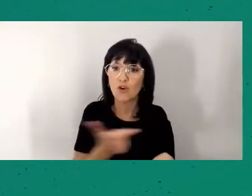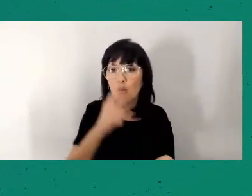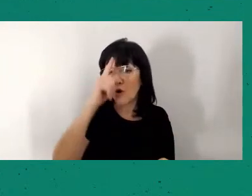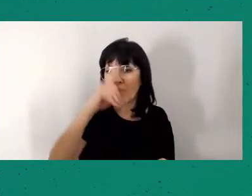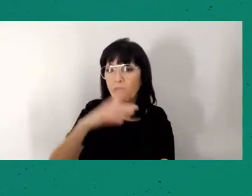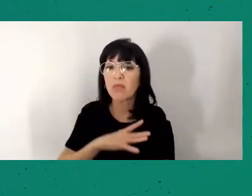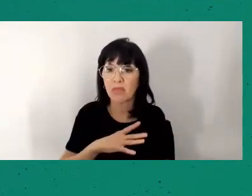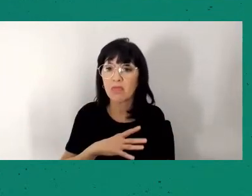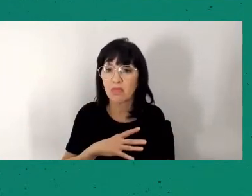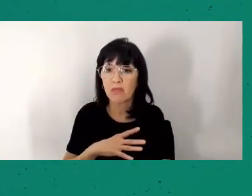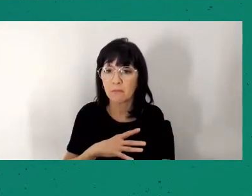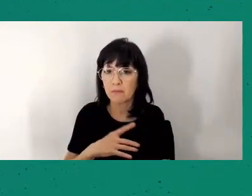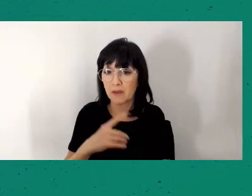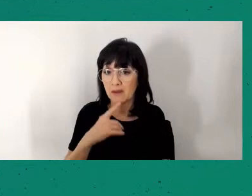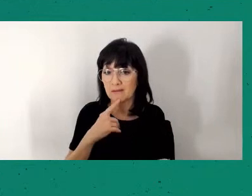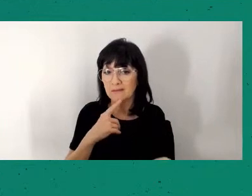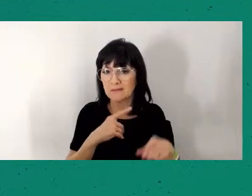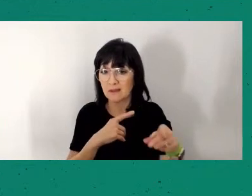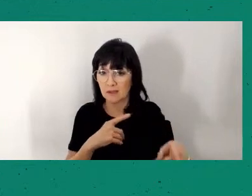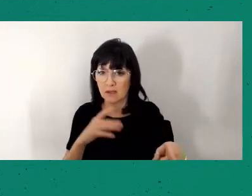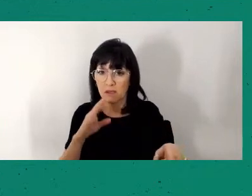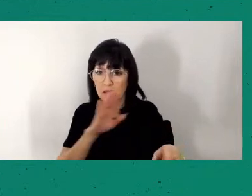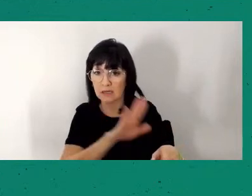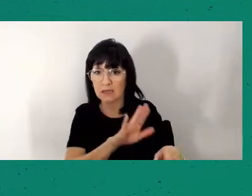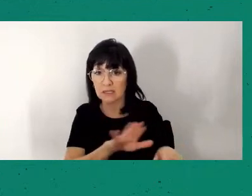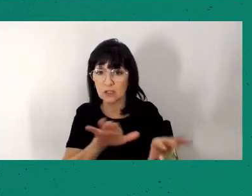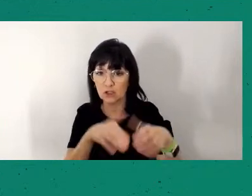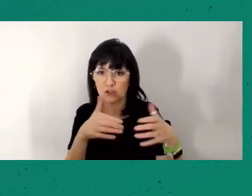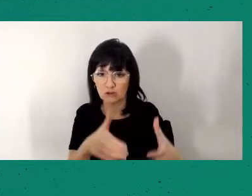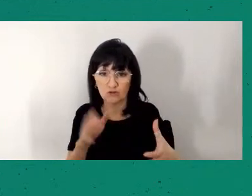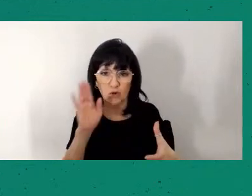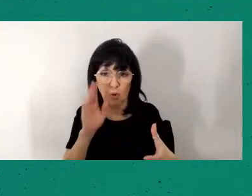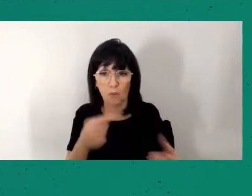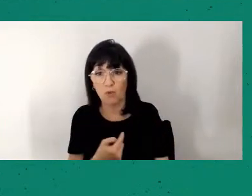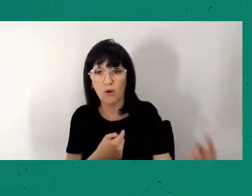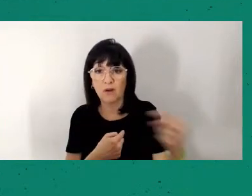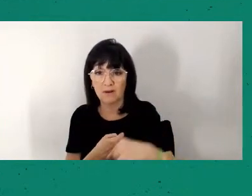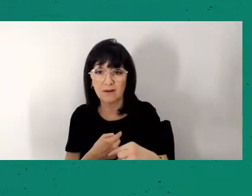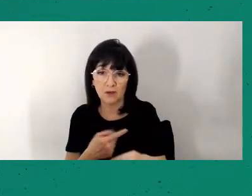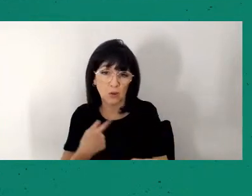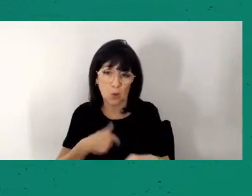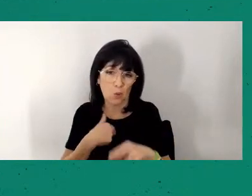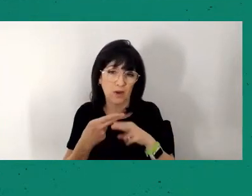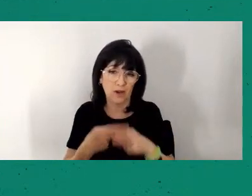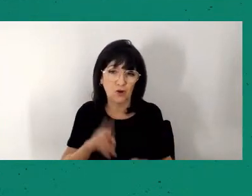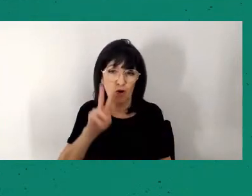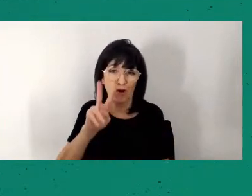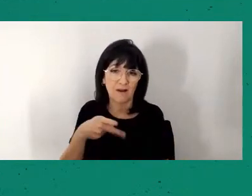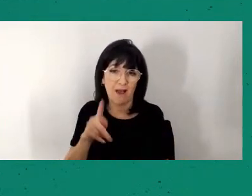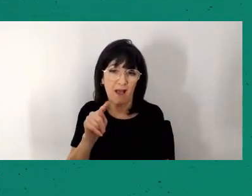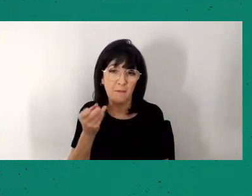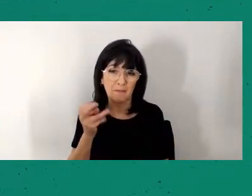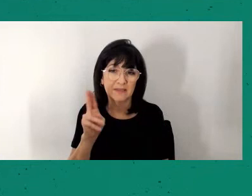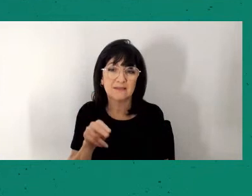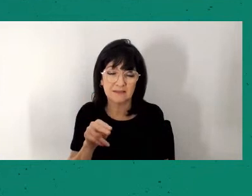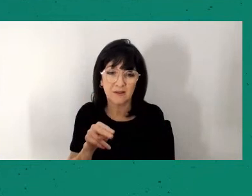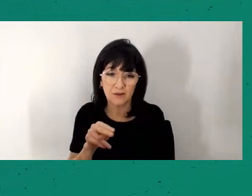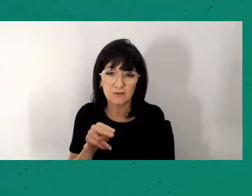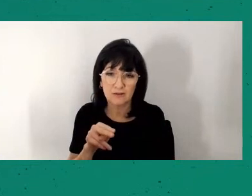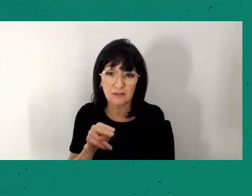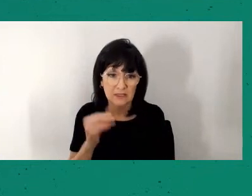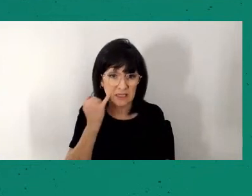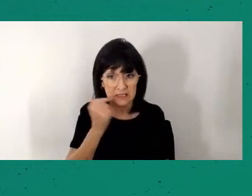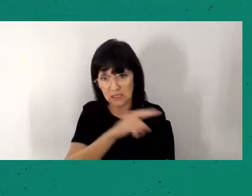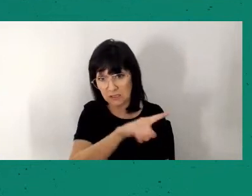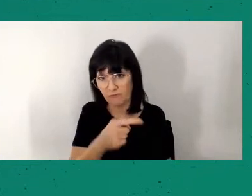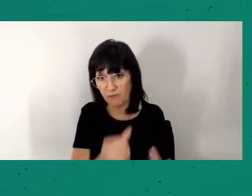if Bryant Bowles and his group came up into what they called Jimtown, we called it Uptown, but anyway, and tried